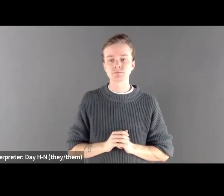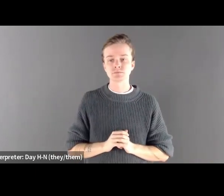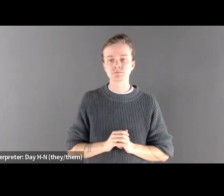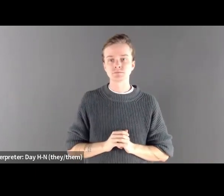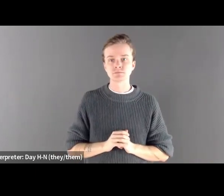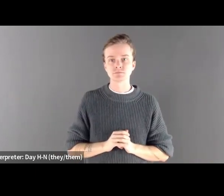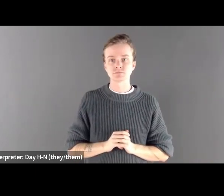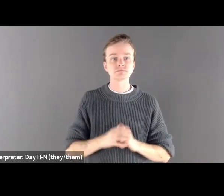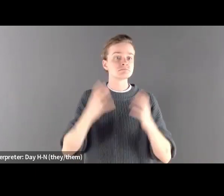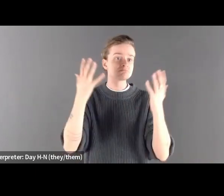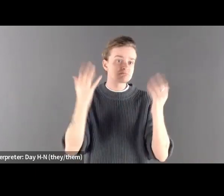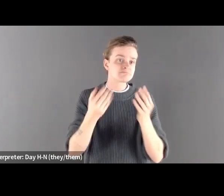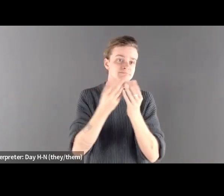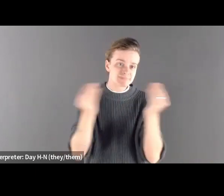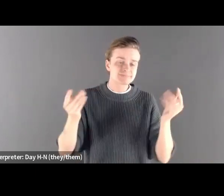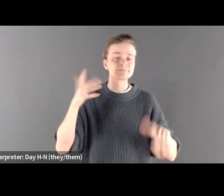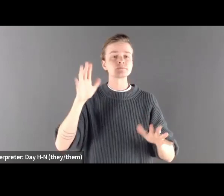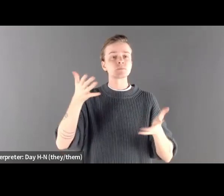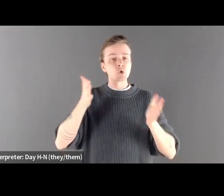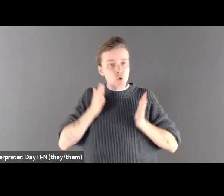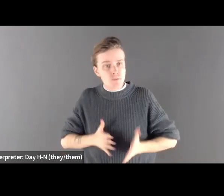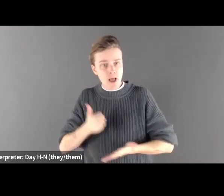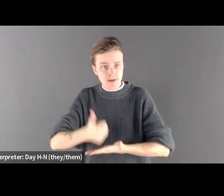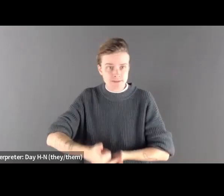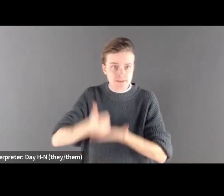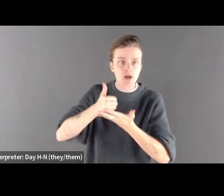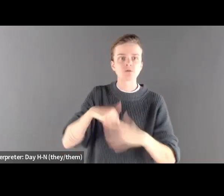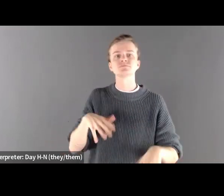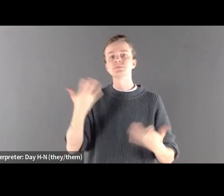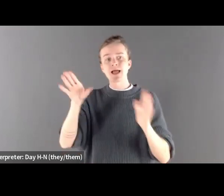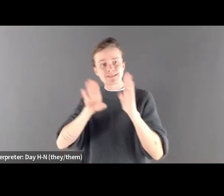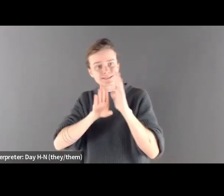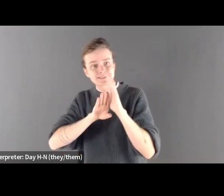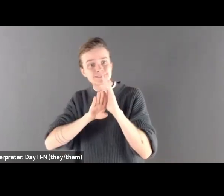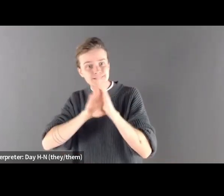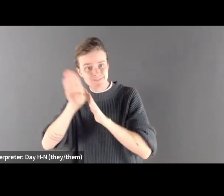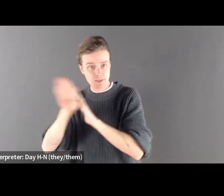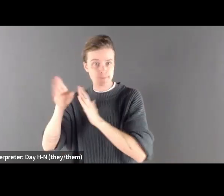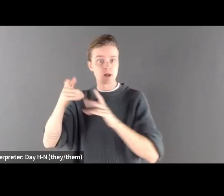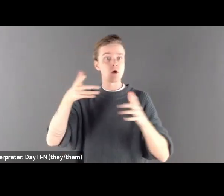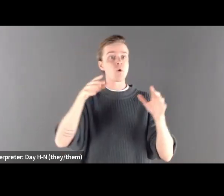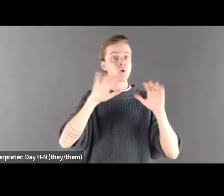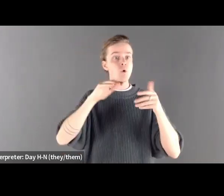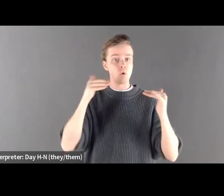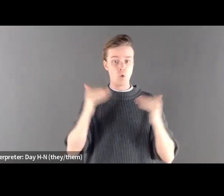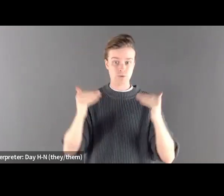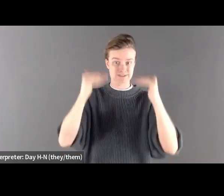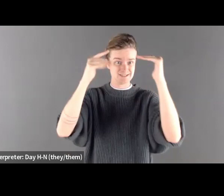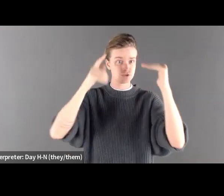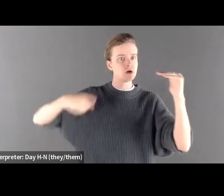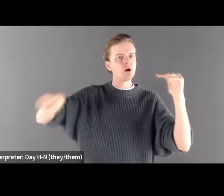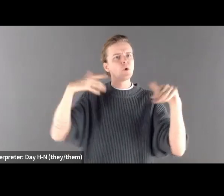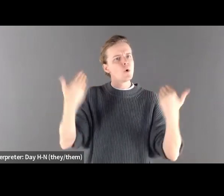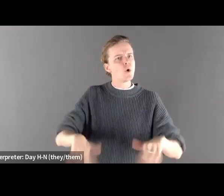including humanitarian and development organizations, make a vital contribution to humanity because